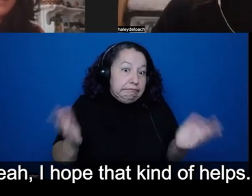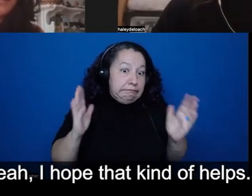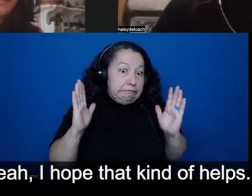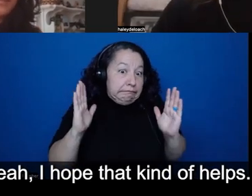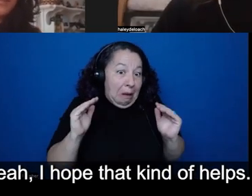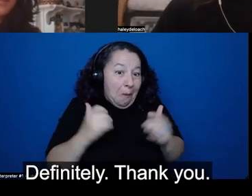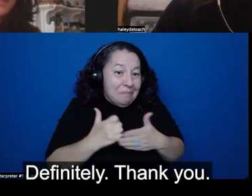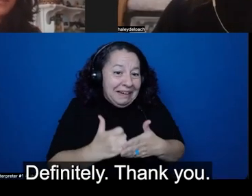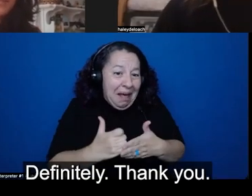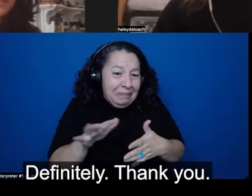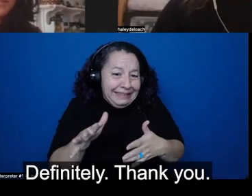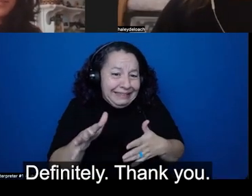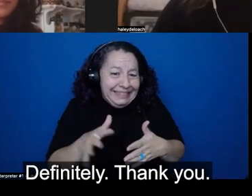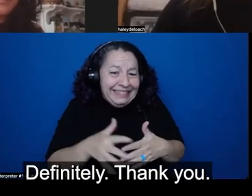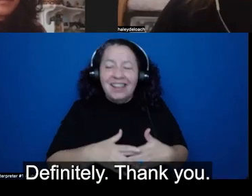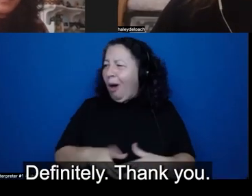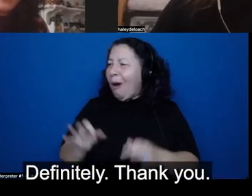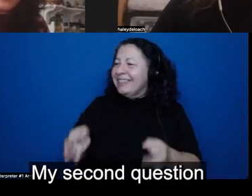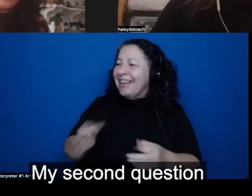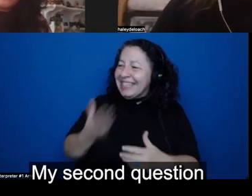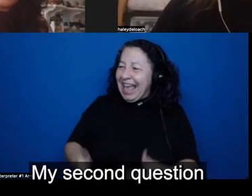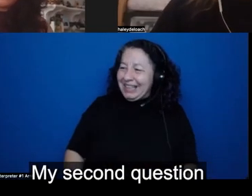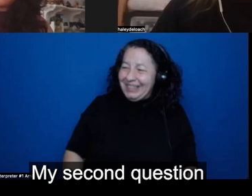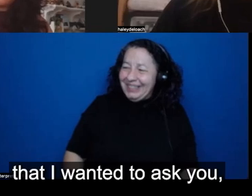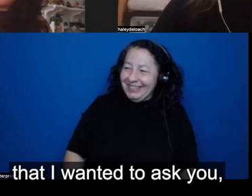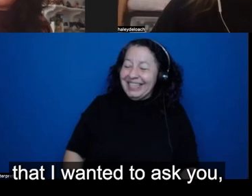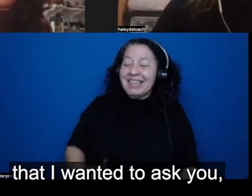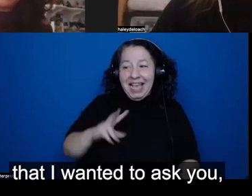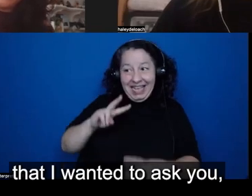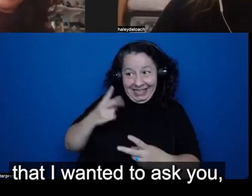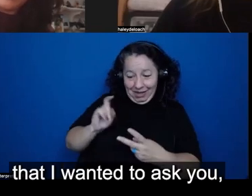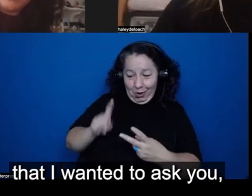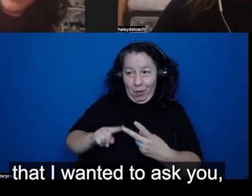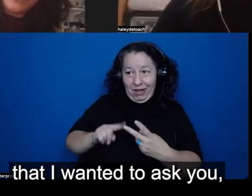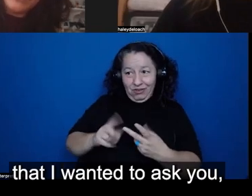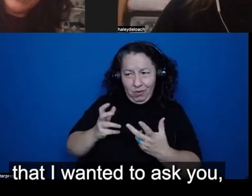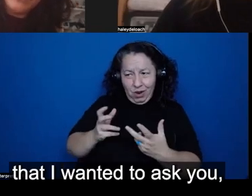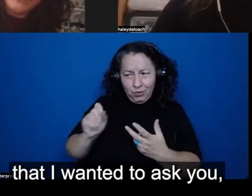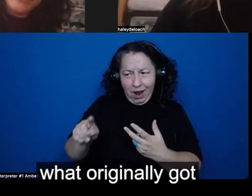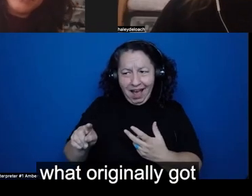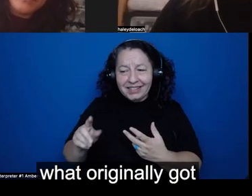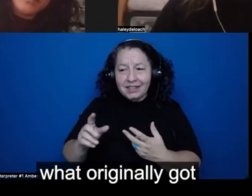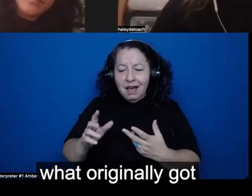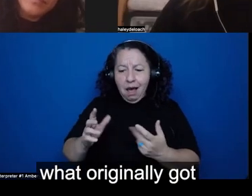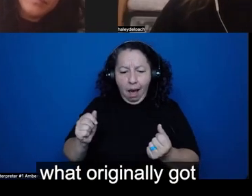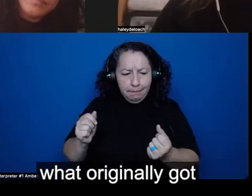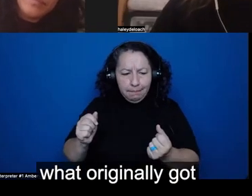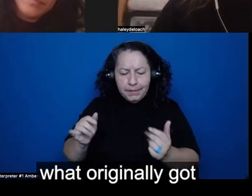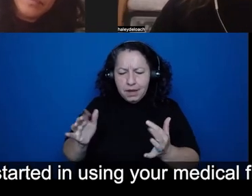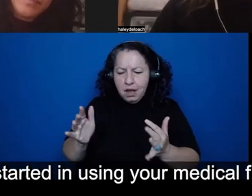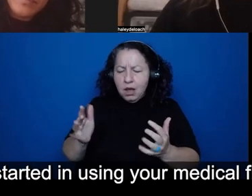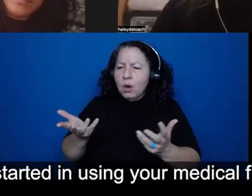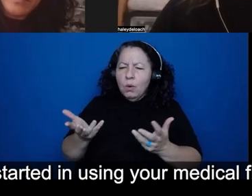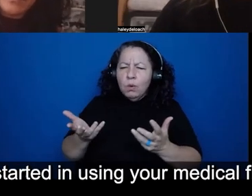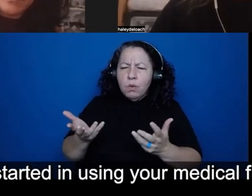helps. Definitely, thank you. My second question that I wanted to ask you, what originally